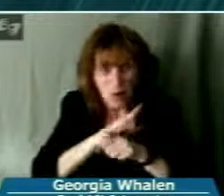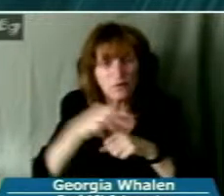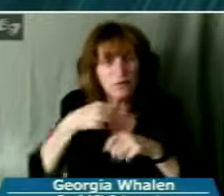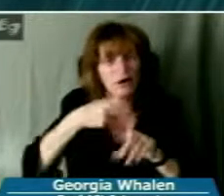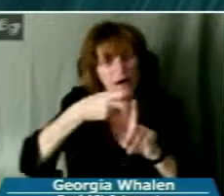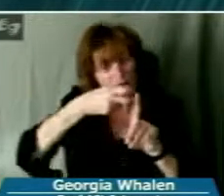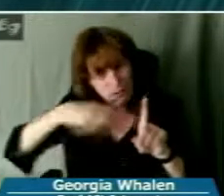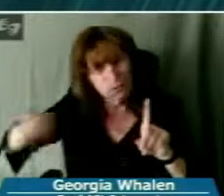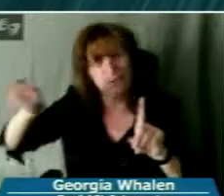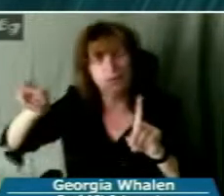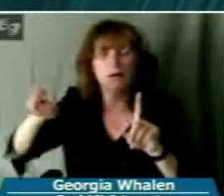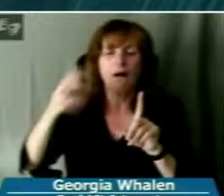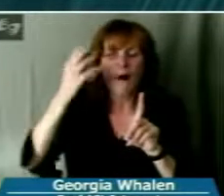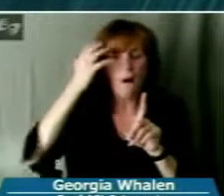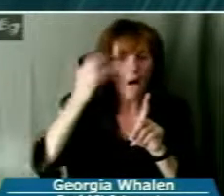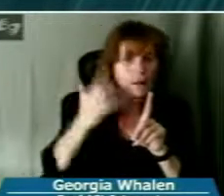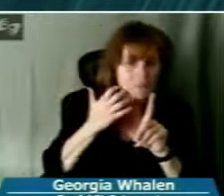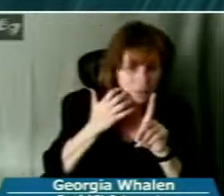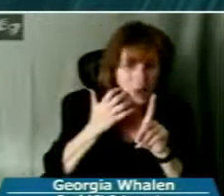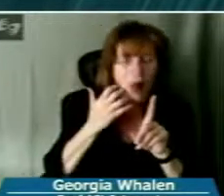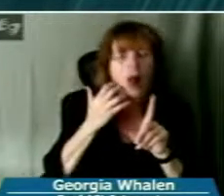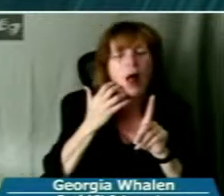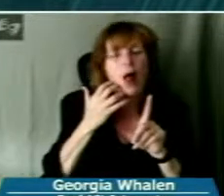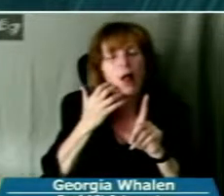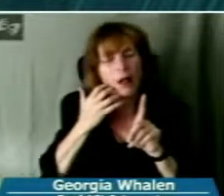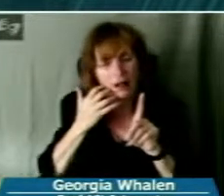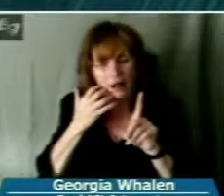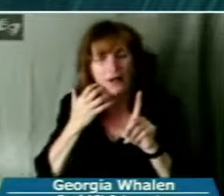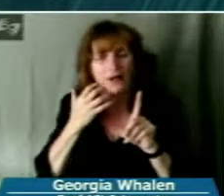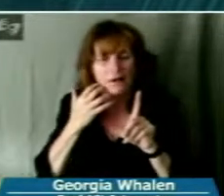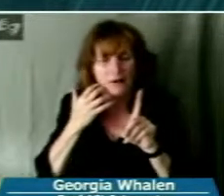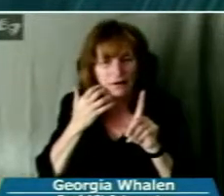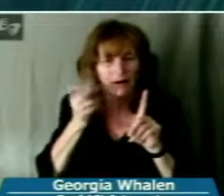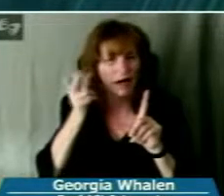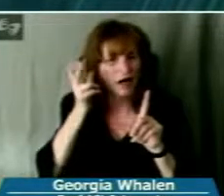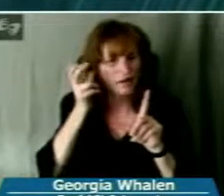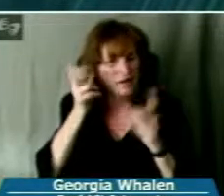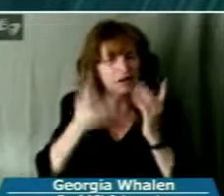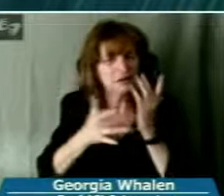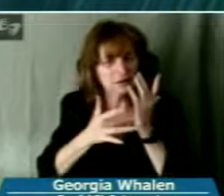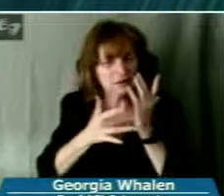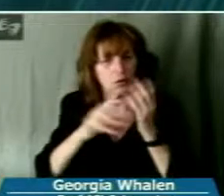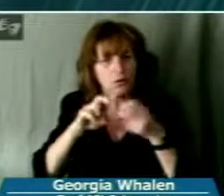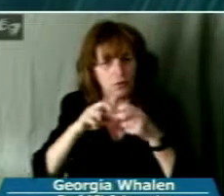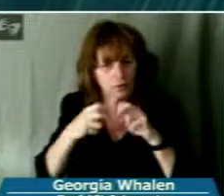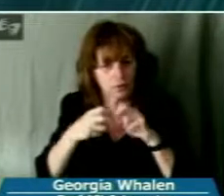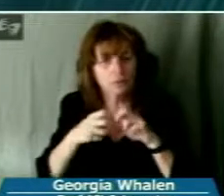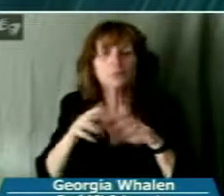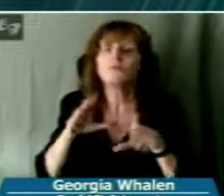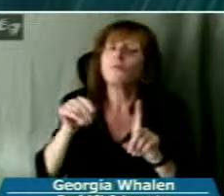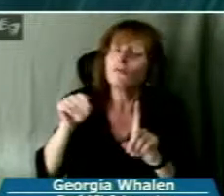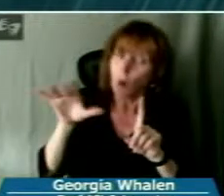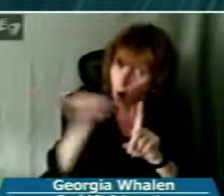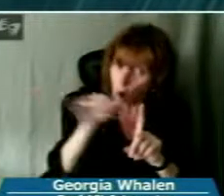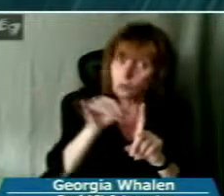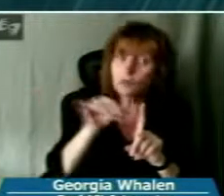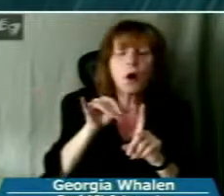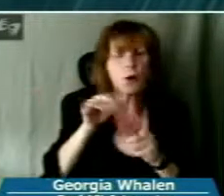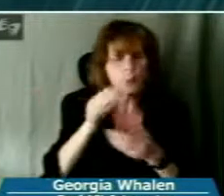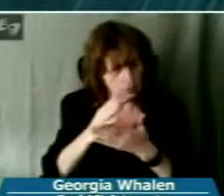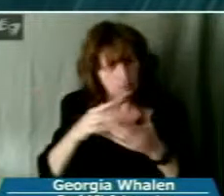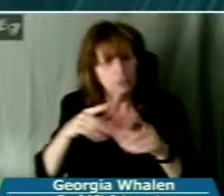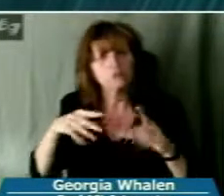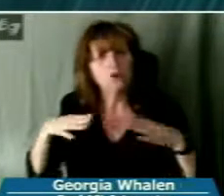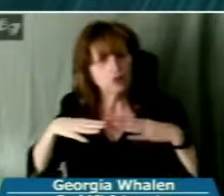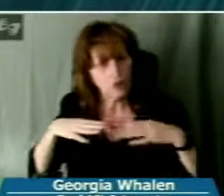and reported to public health. And that kicks in a lot of things that happen naturally in any environment. And I can speak from the personal experience. Of course,